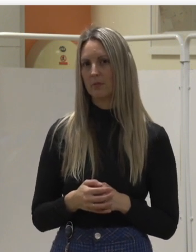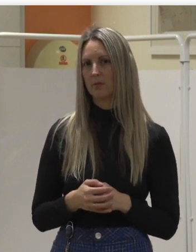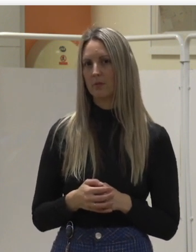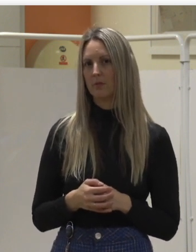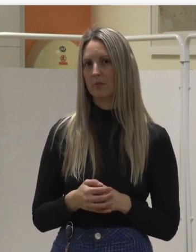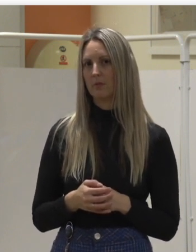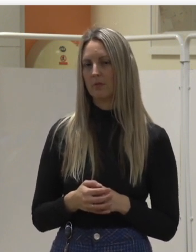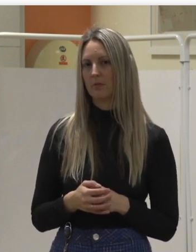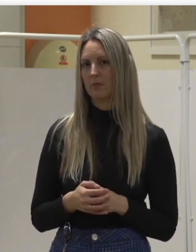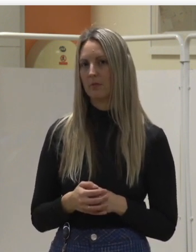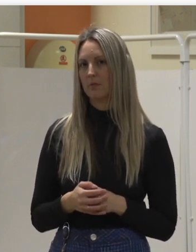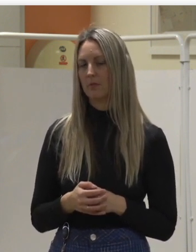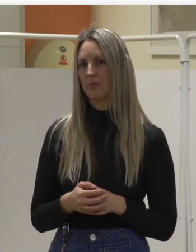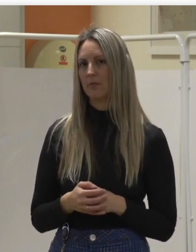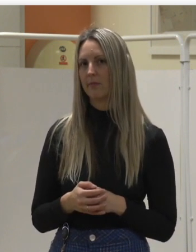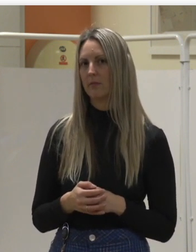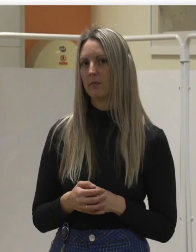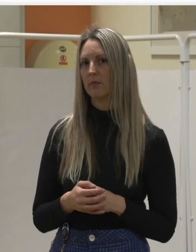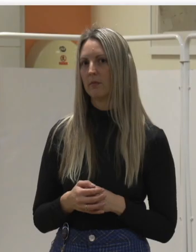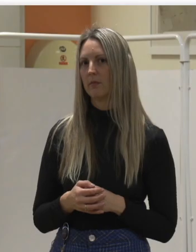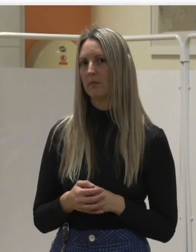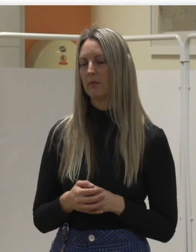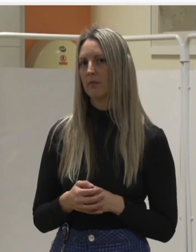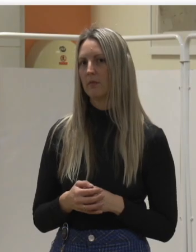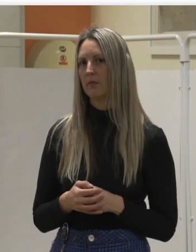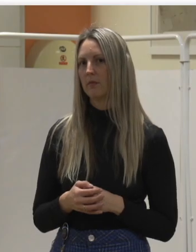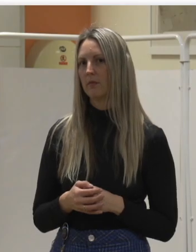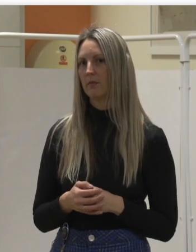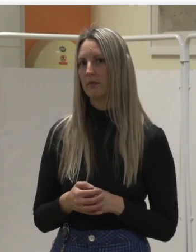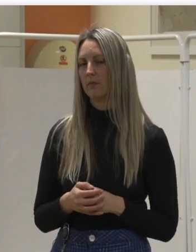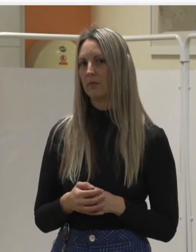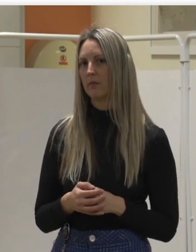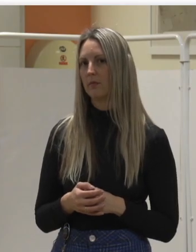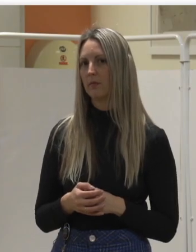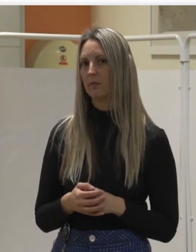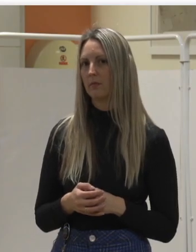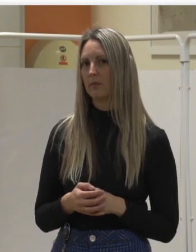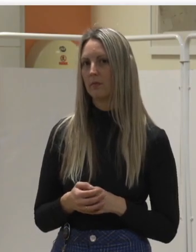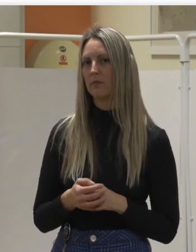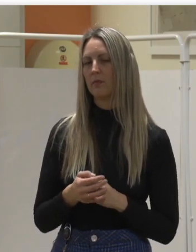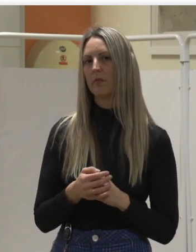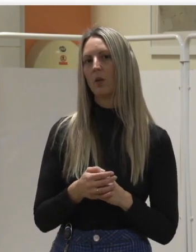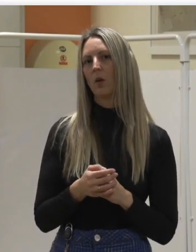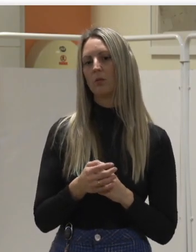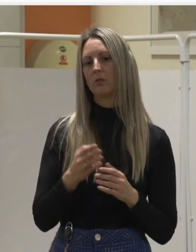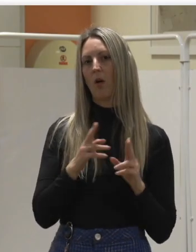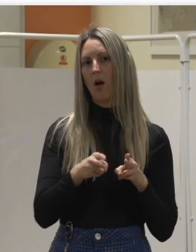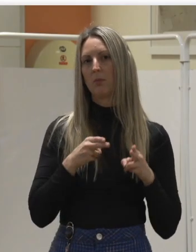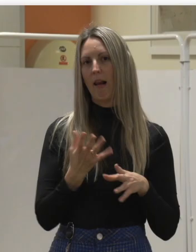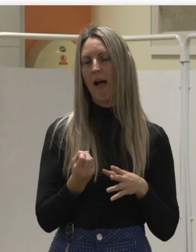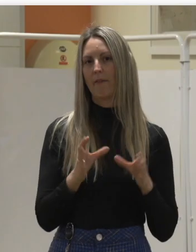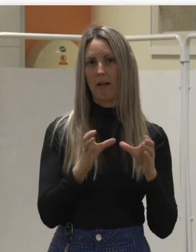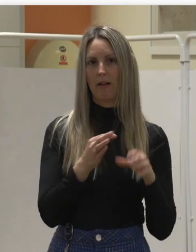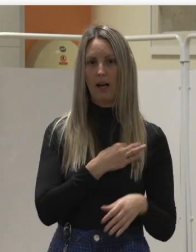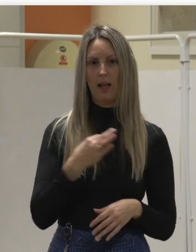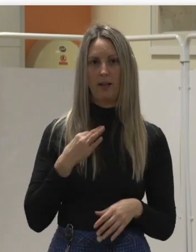There's clinics in hospitals that do for ME, chronic fatigue syndrome. Why isn't there one for fibromyalgia when it's probably